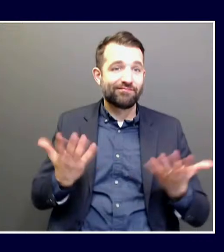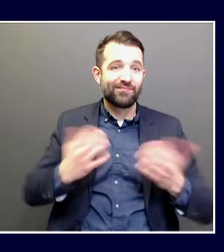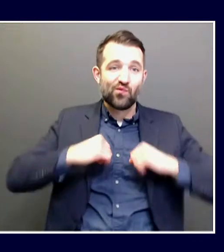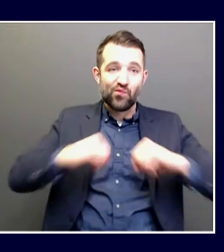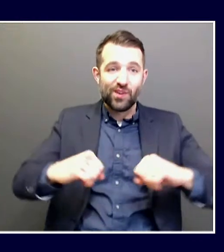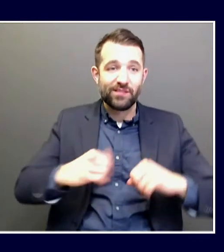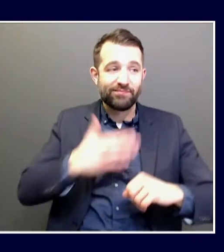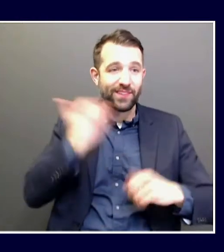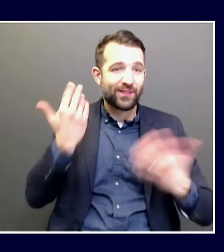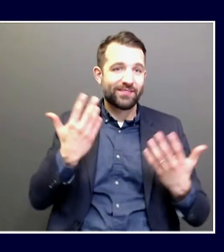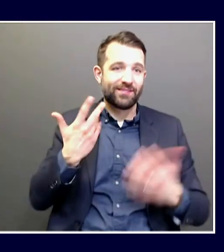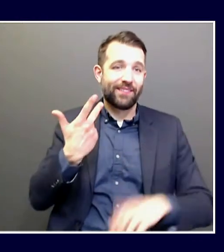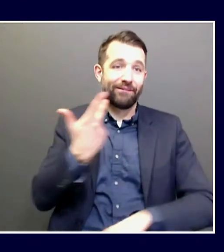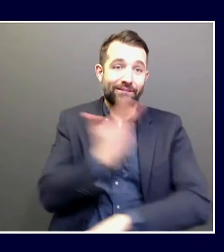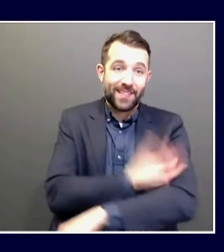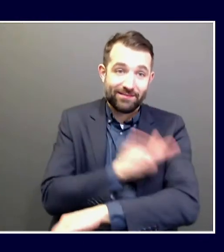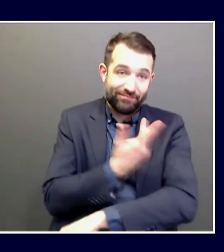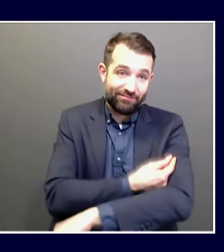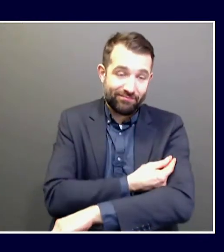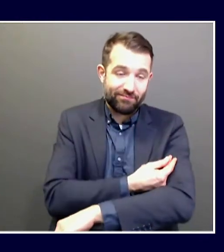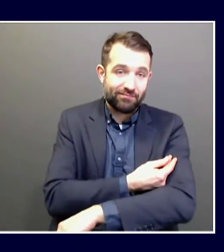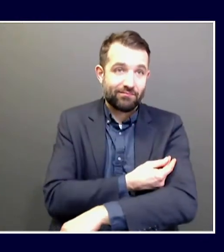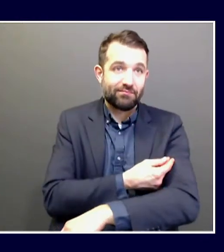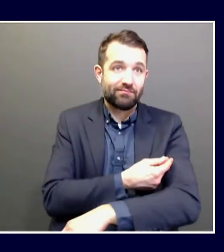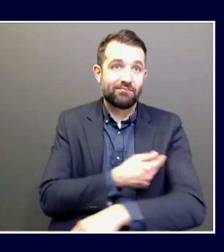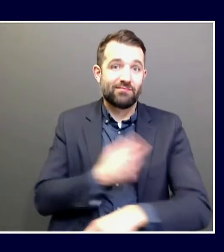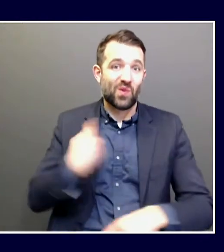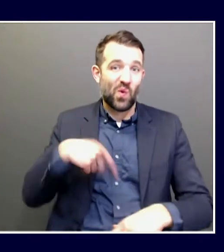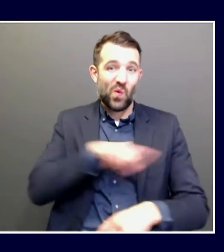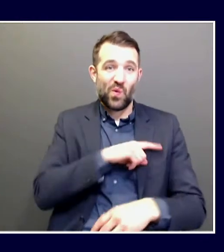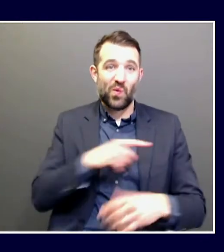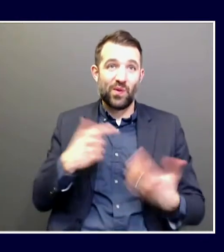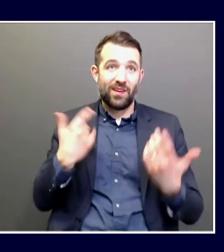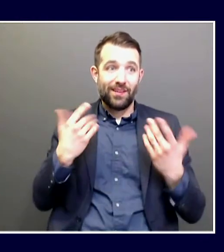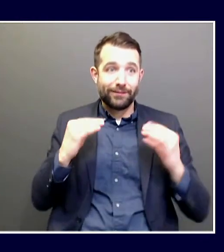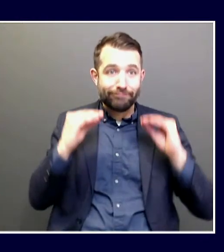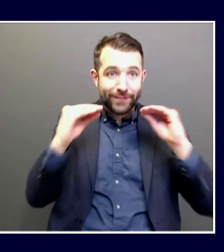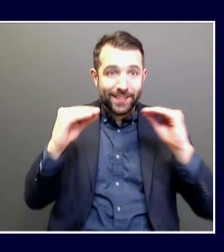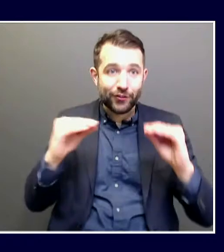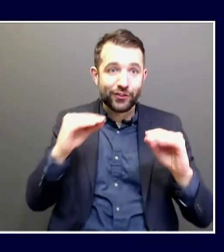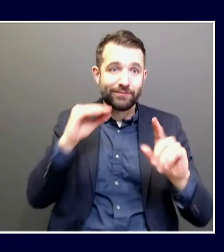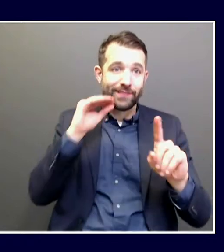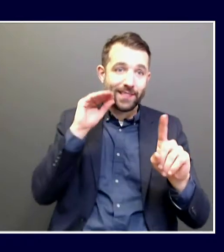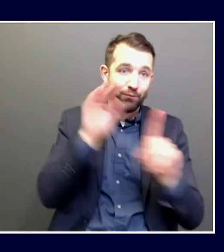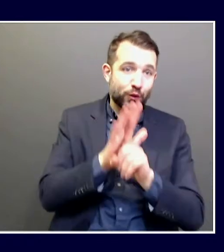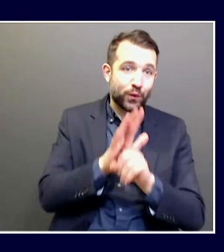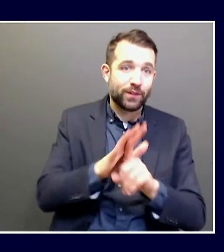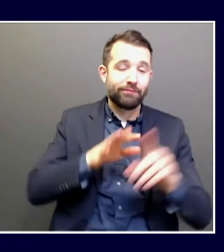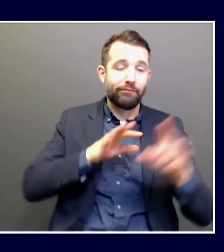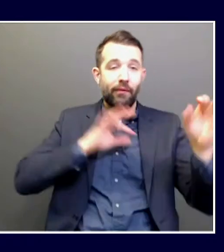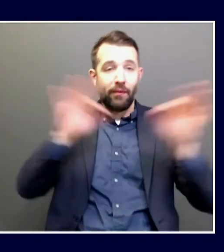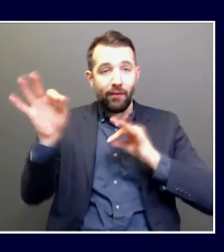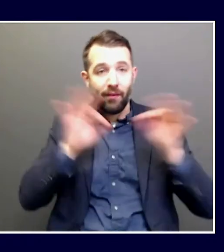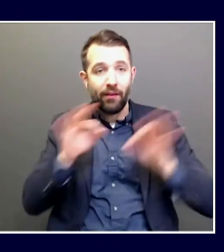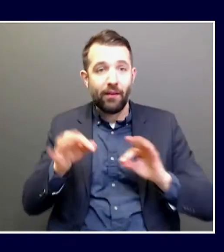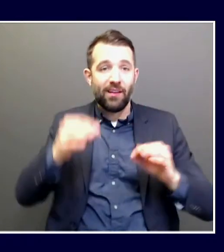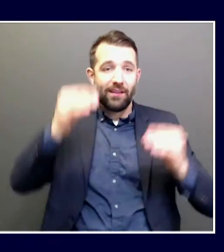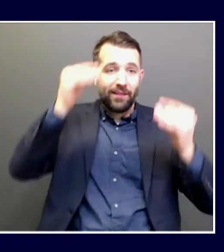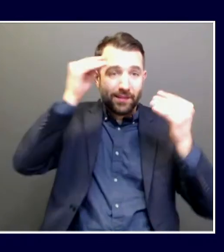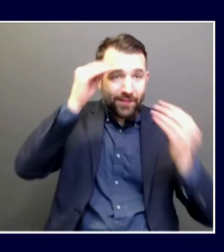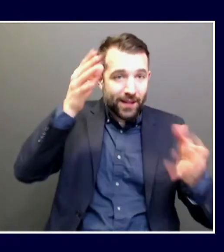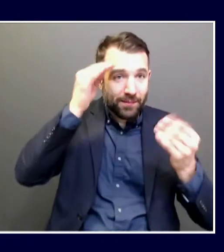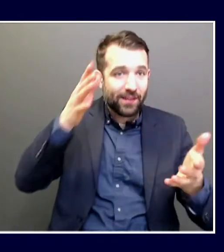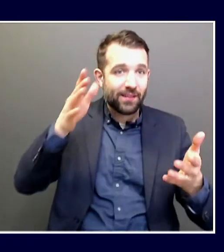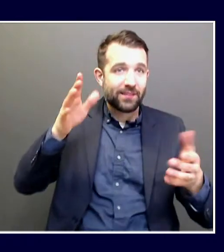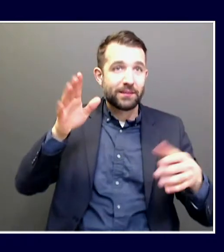vaccination. We've done everything we can to educate people, remove barriers, and to encourage workplaces, for example, that